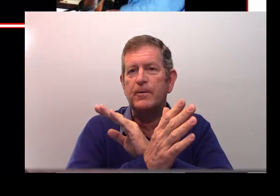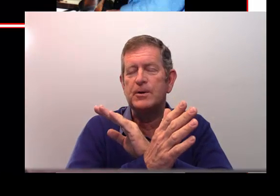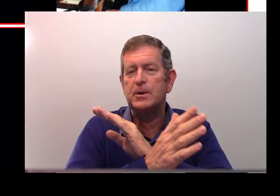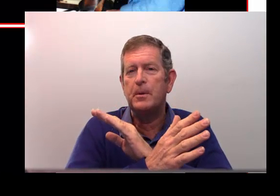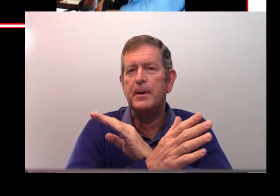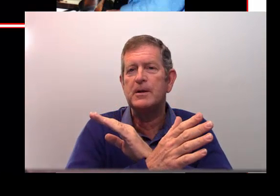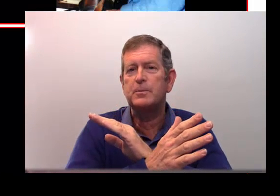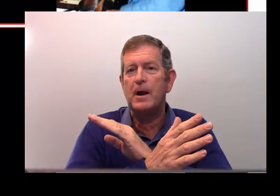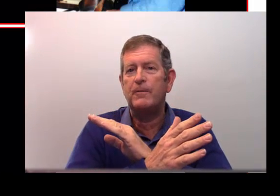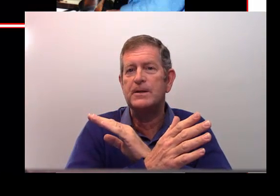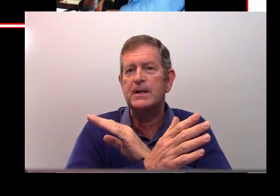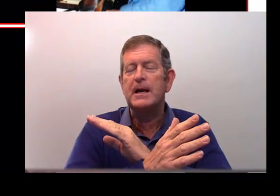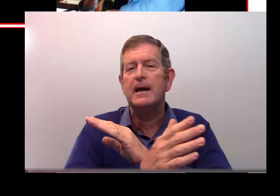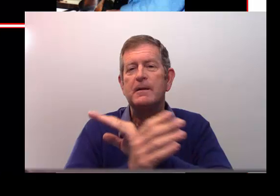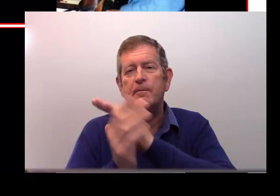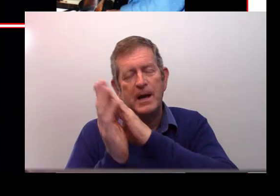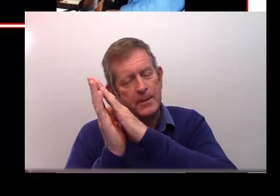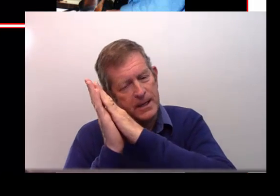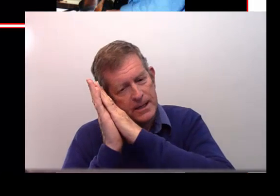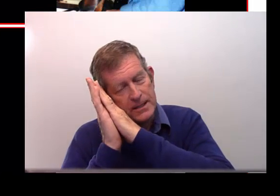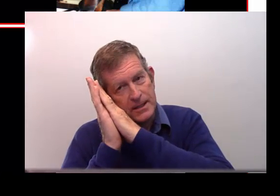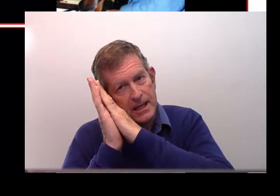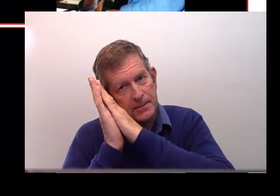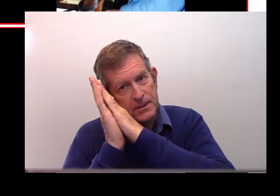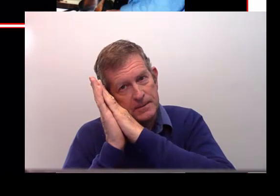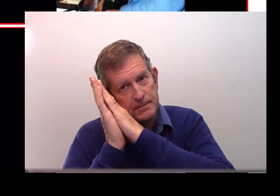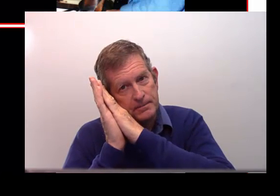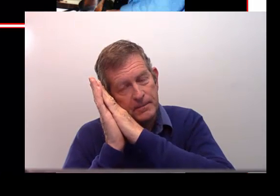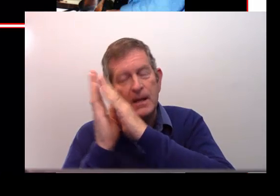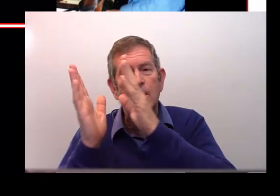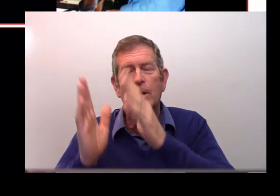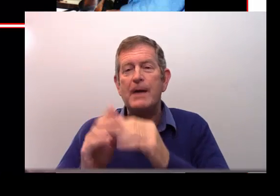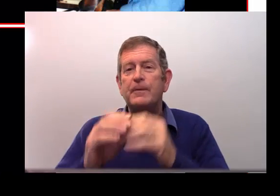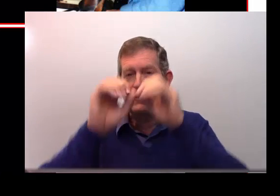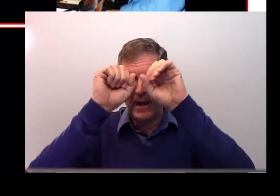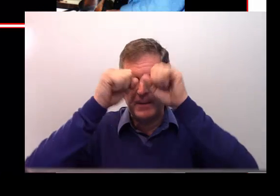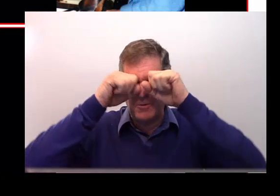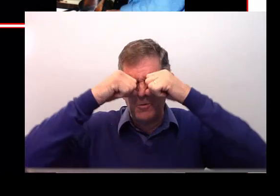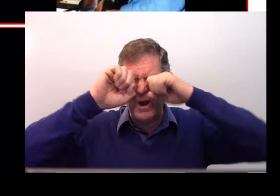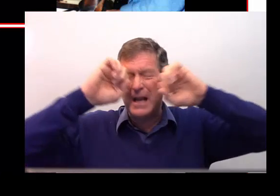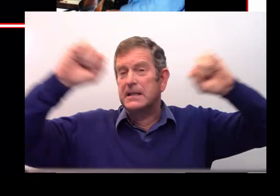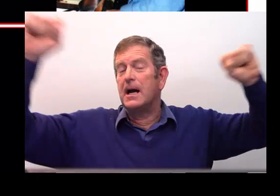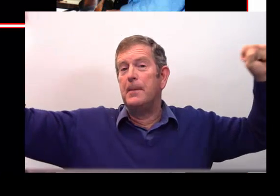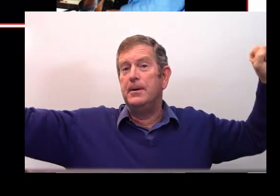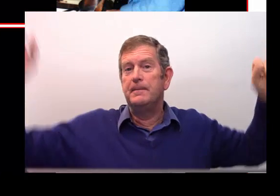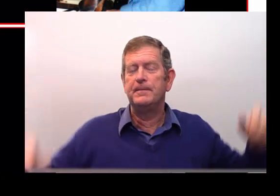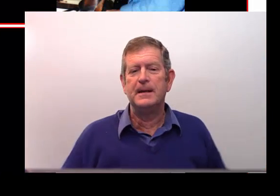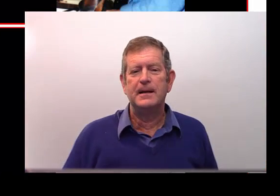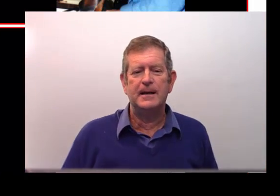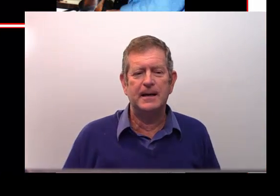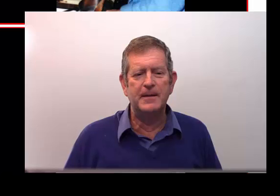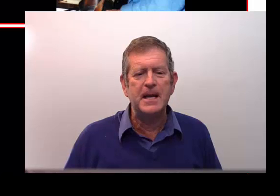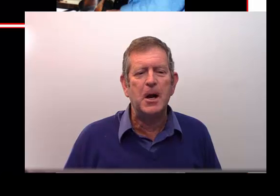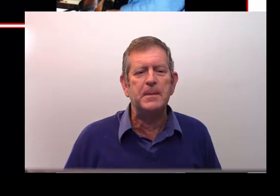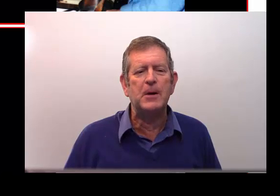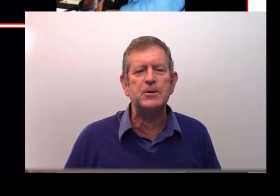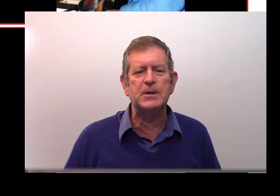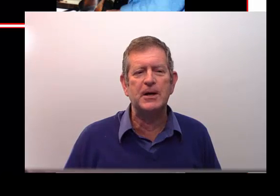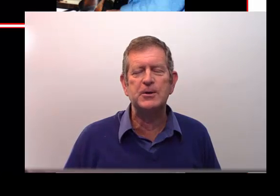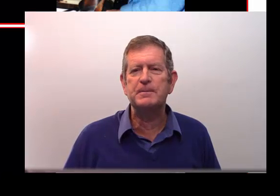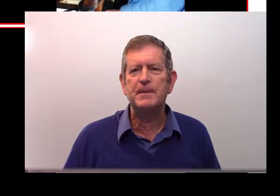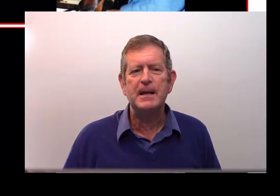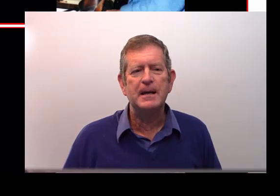gets up first and prepares breakfast, and the family sleeps. Well, after the family wakes up, they